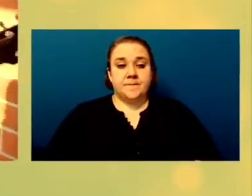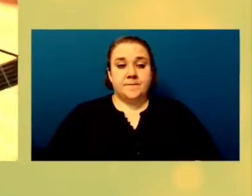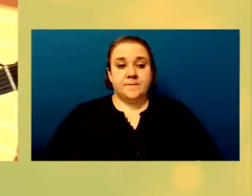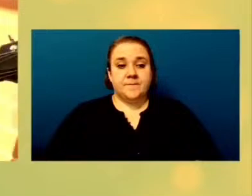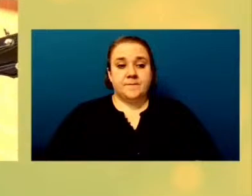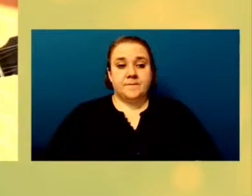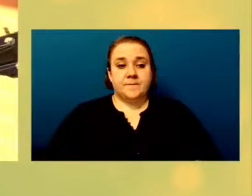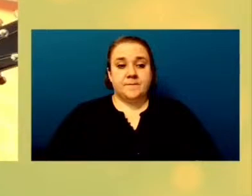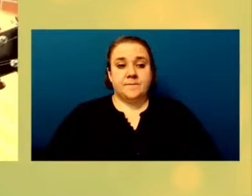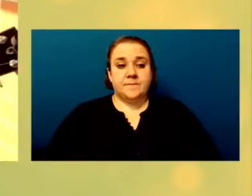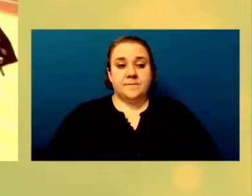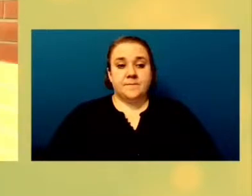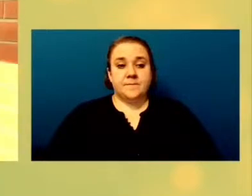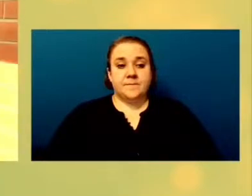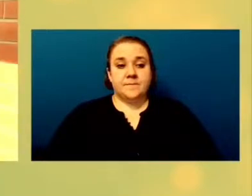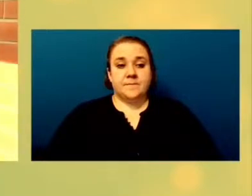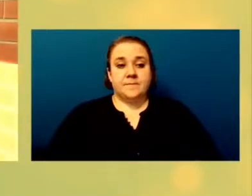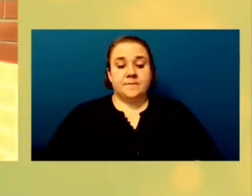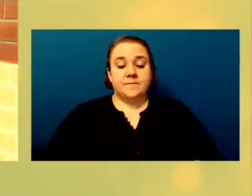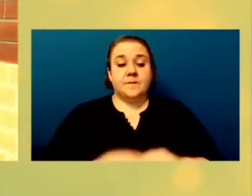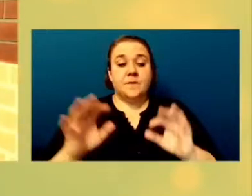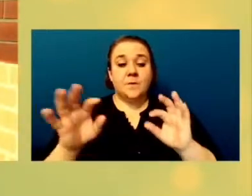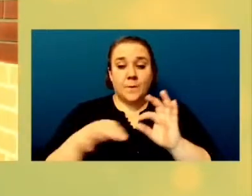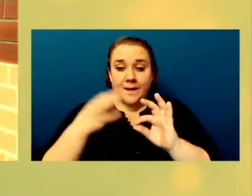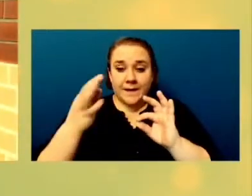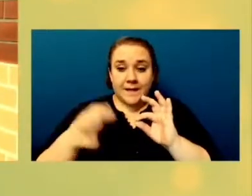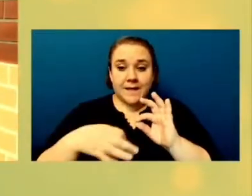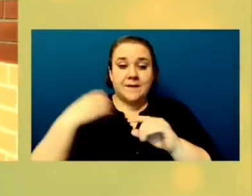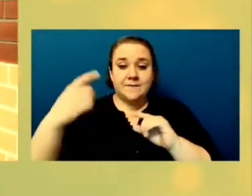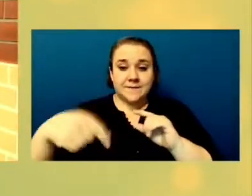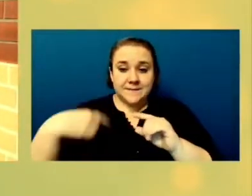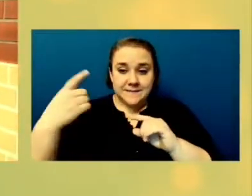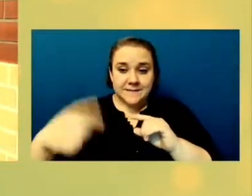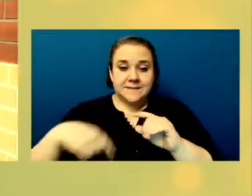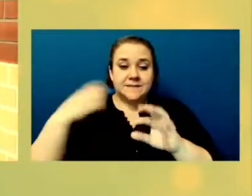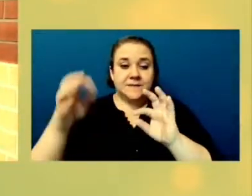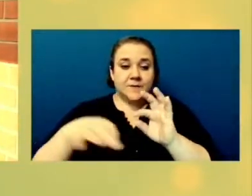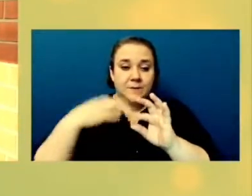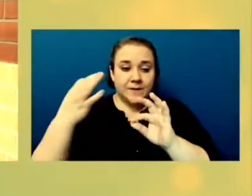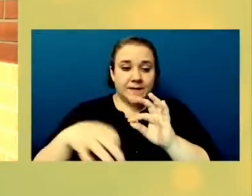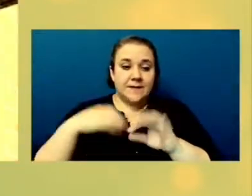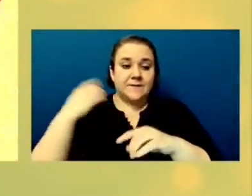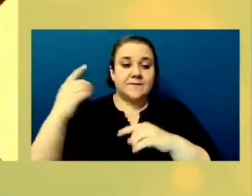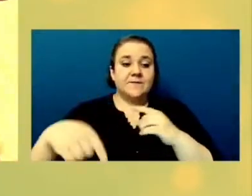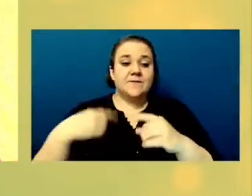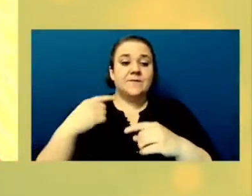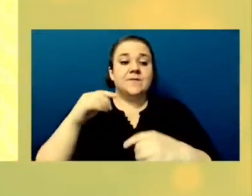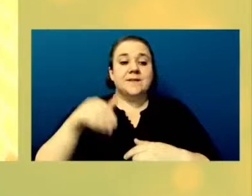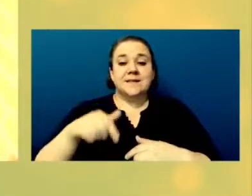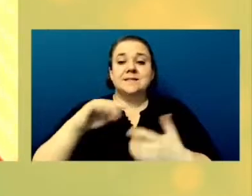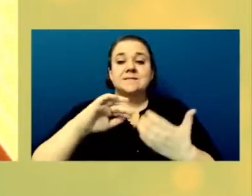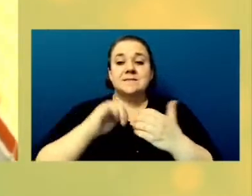mend and heal. Take the dream and make it real.